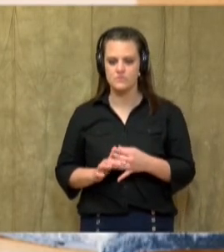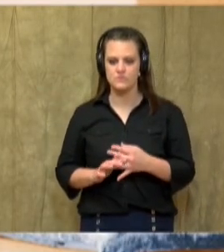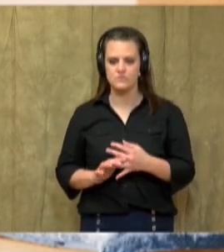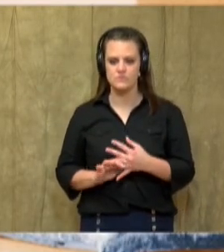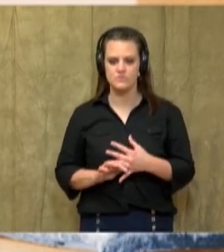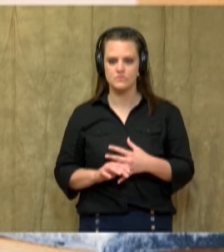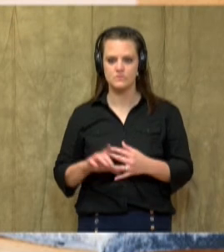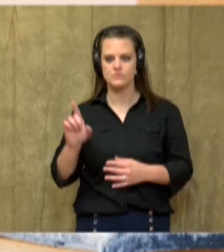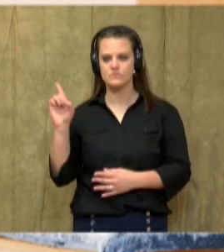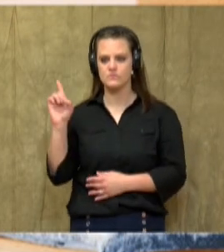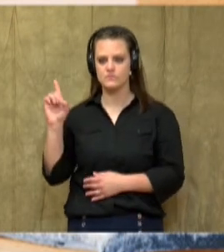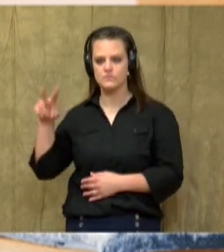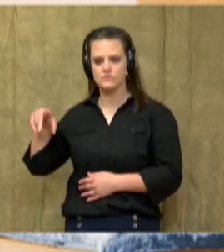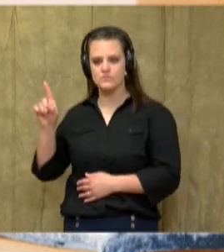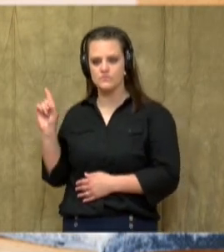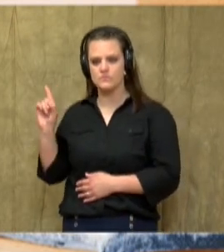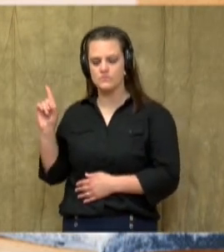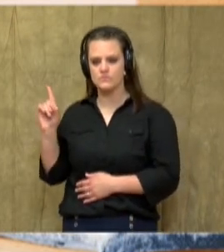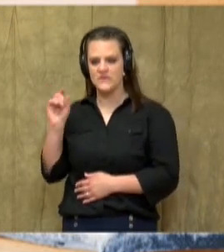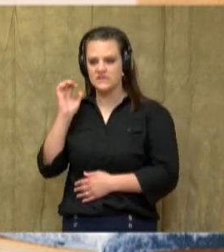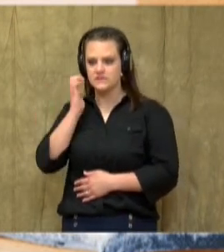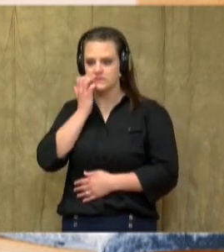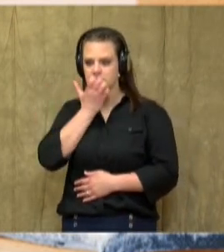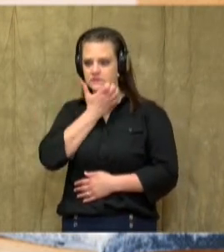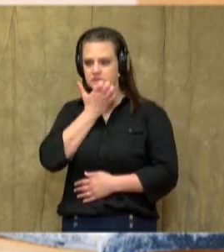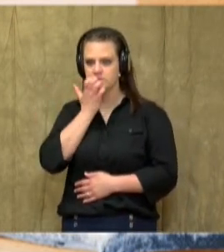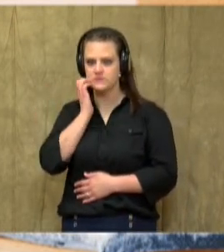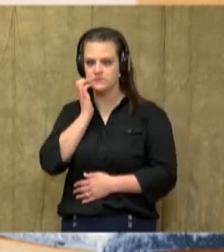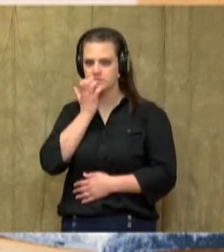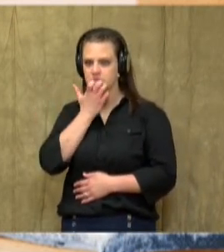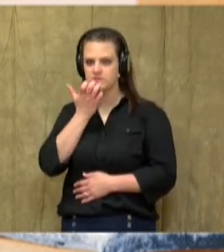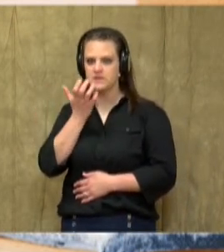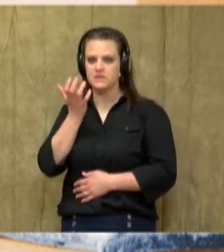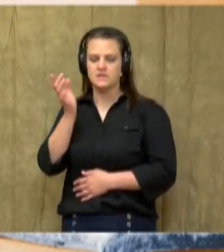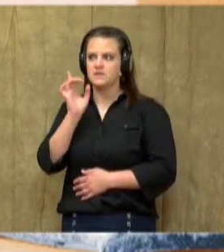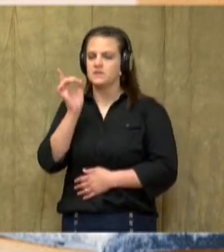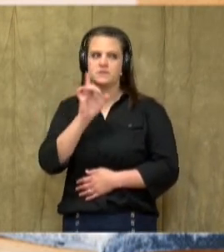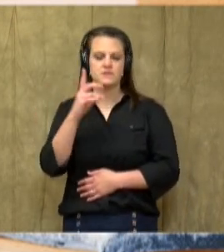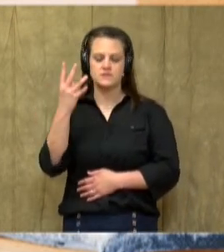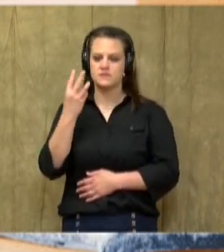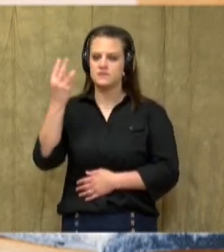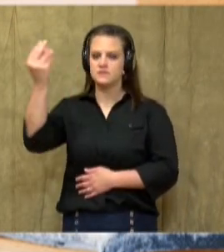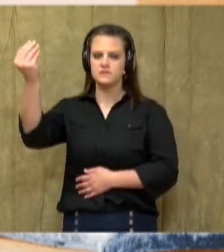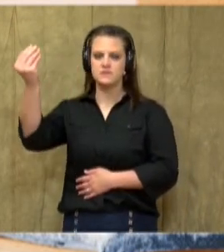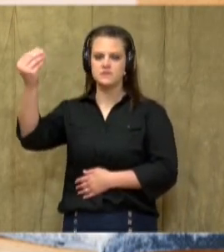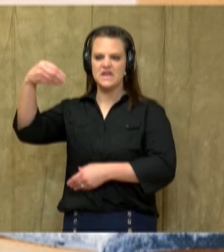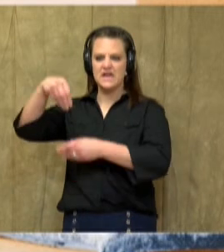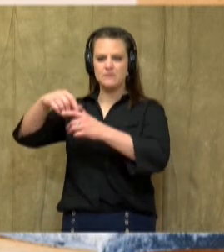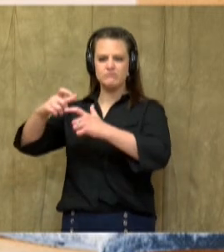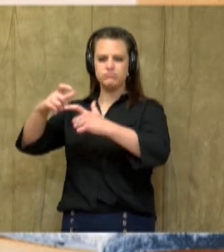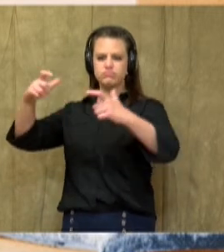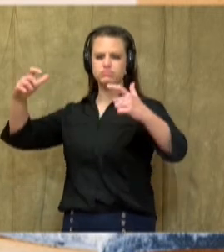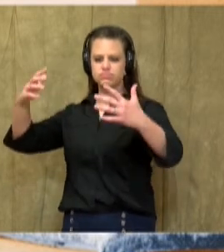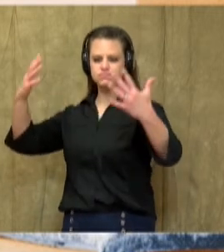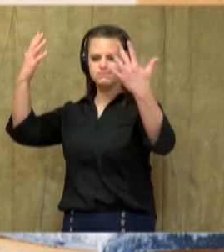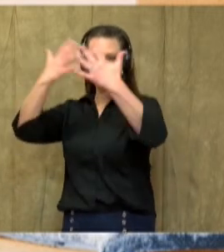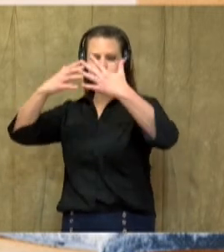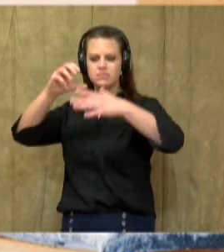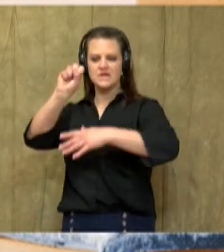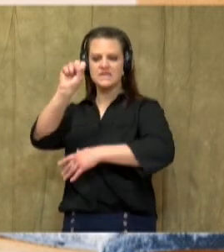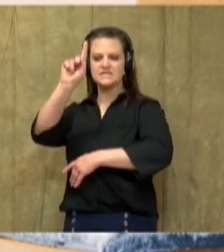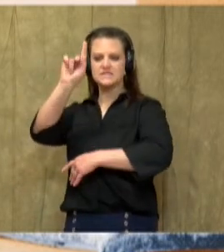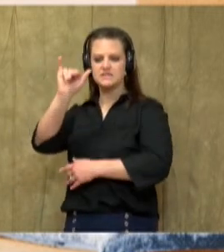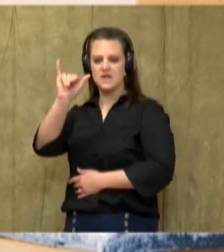one. The astronomers bit their fingernails. Somewhere out there in the great dark